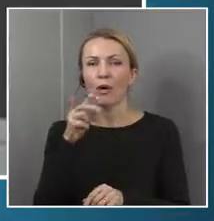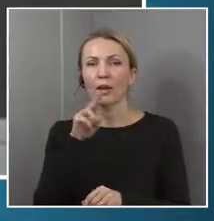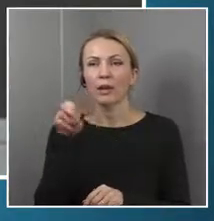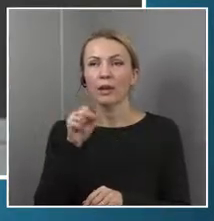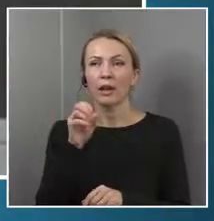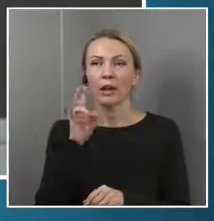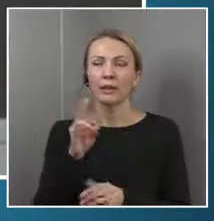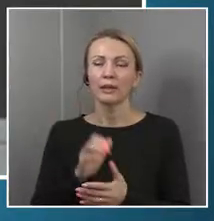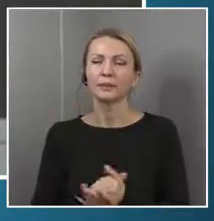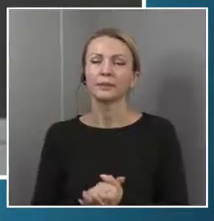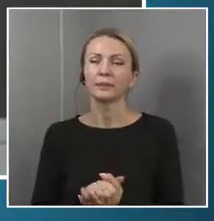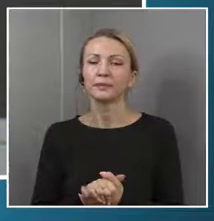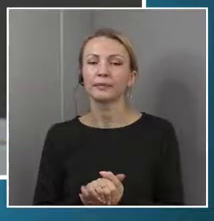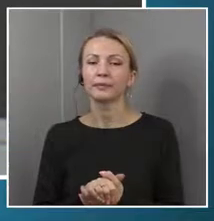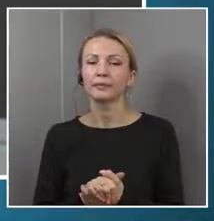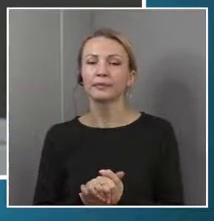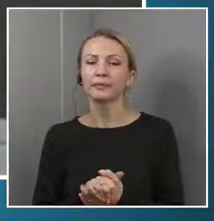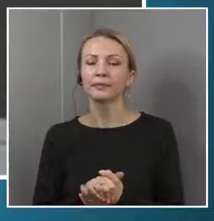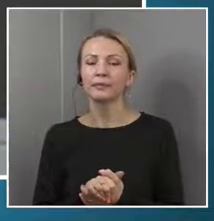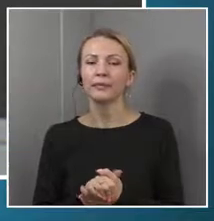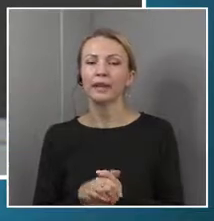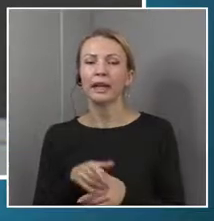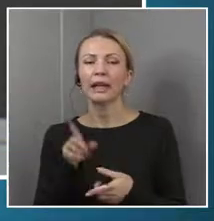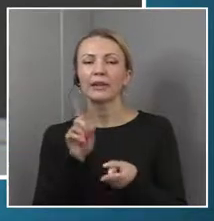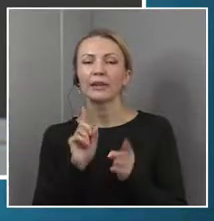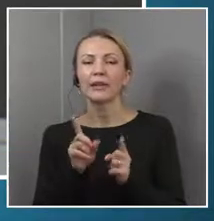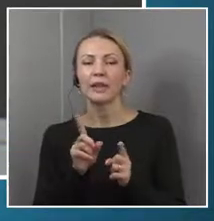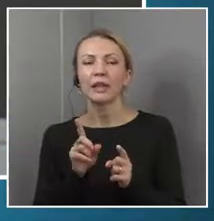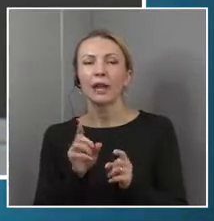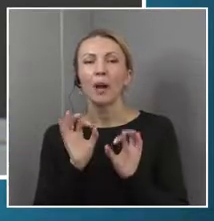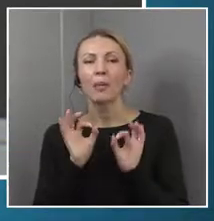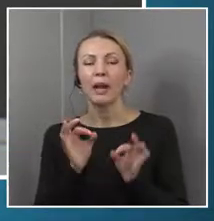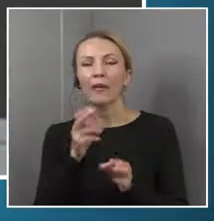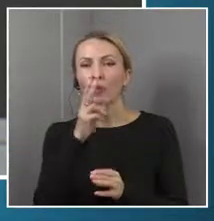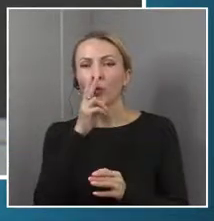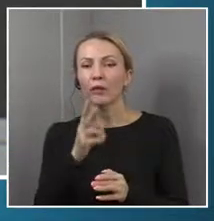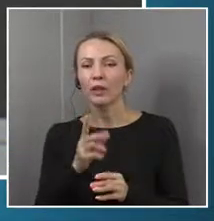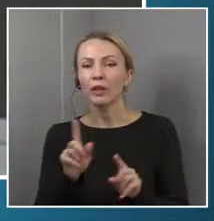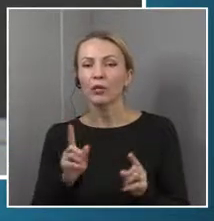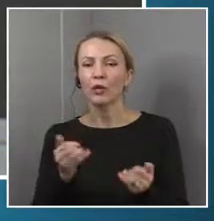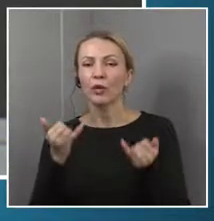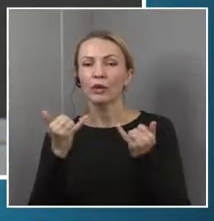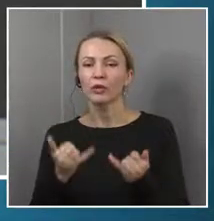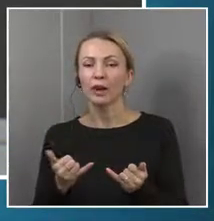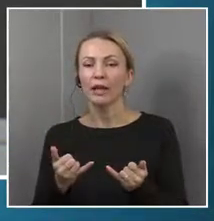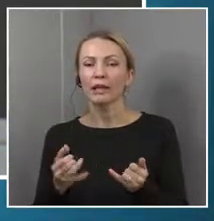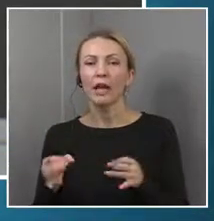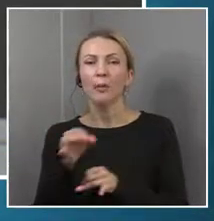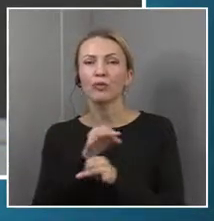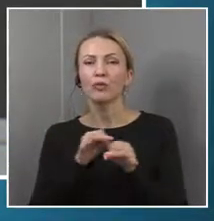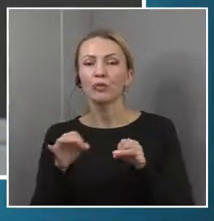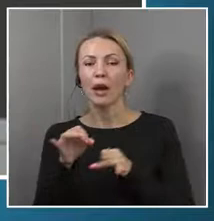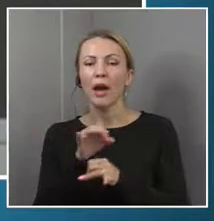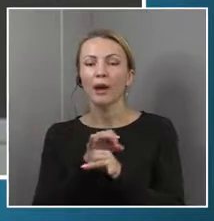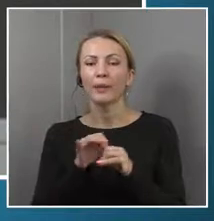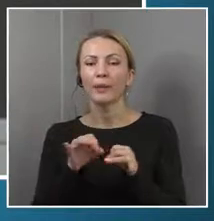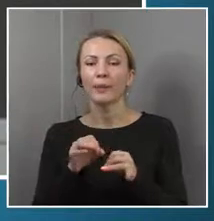it worth investing into? Thank you, Svetlana. You are quite right